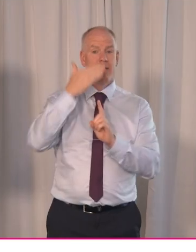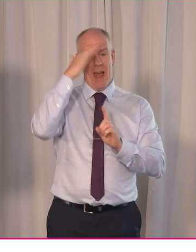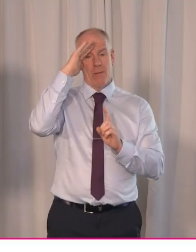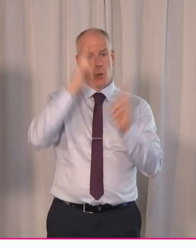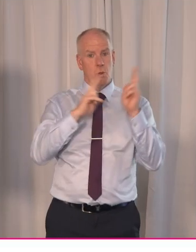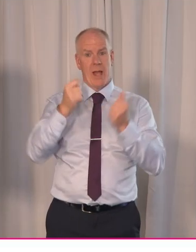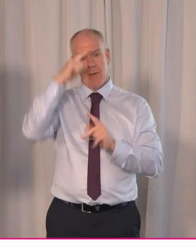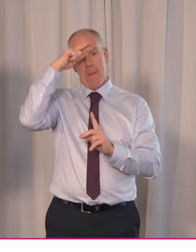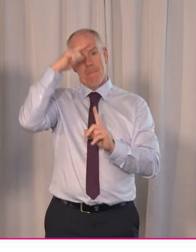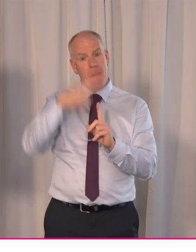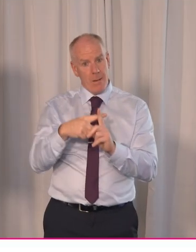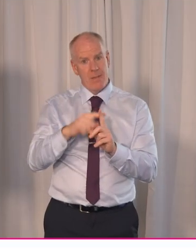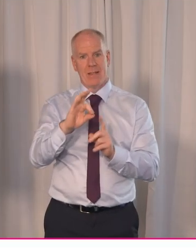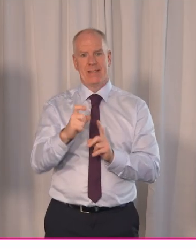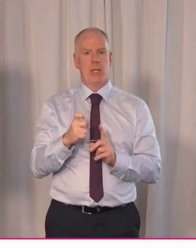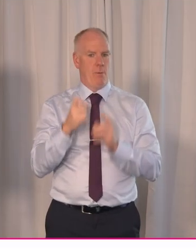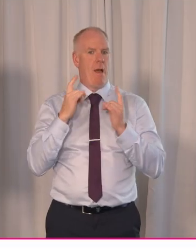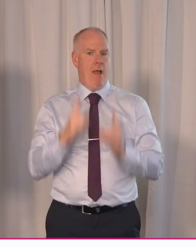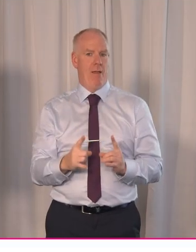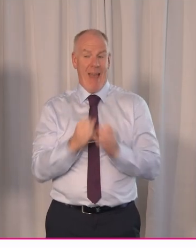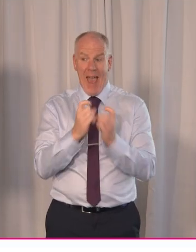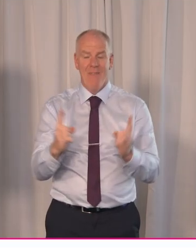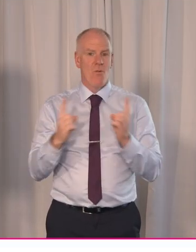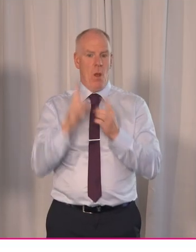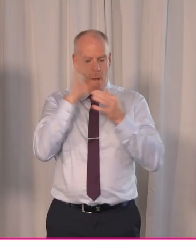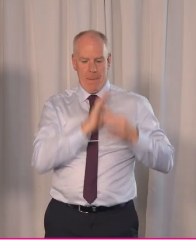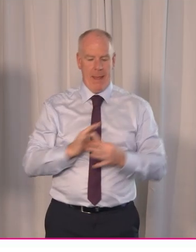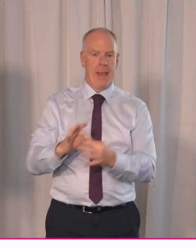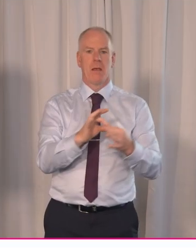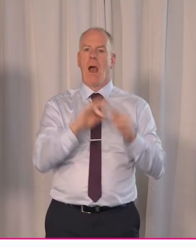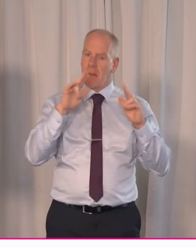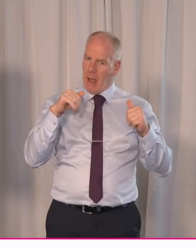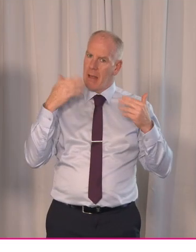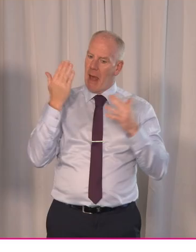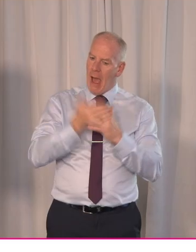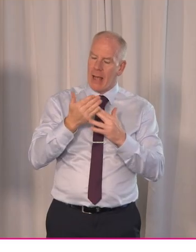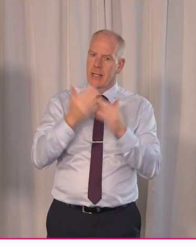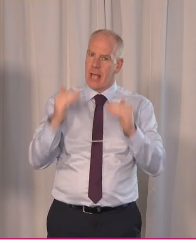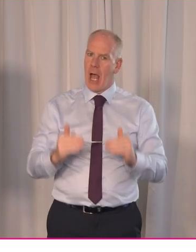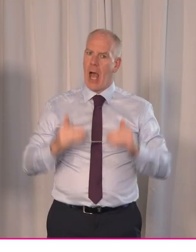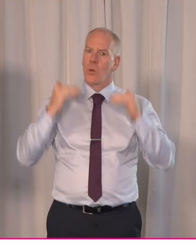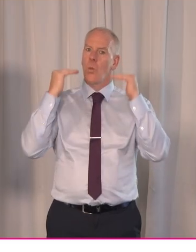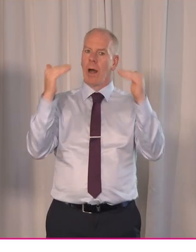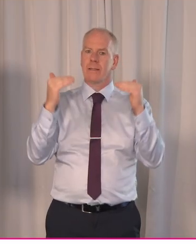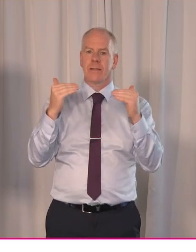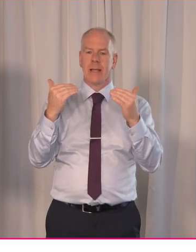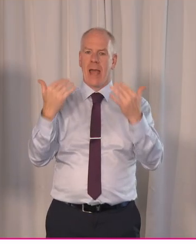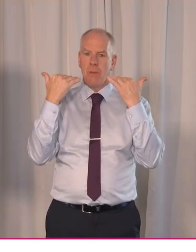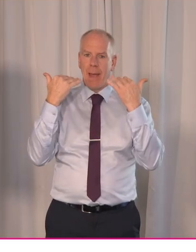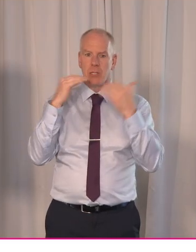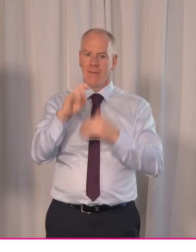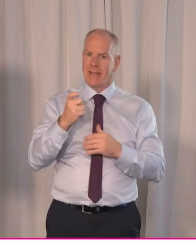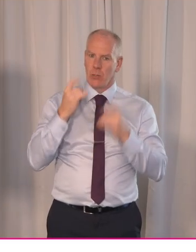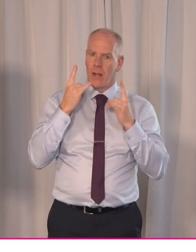sexual health, and that's everyone in Ireland, and well-being, and has access to high-quality sexual health information, education and